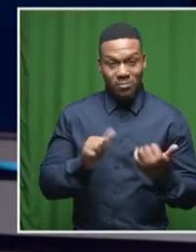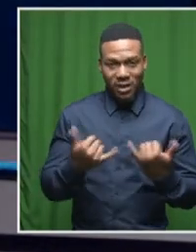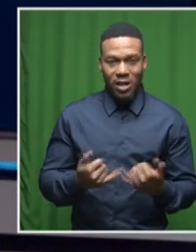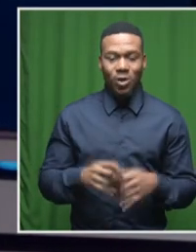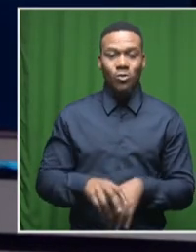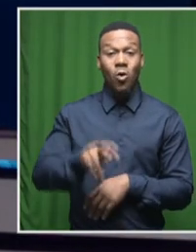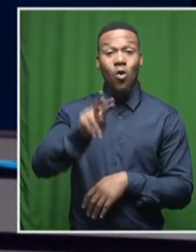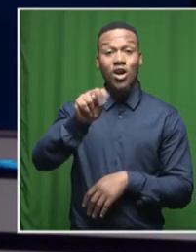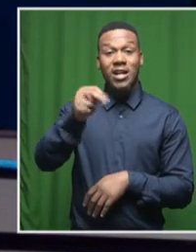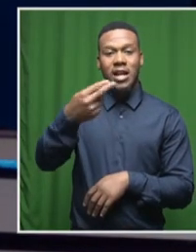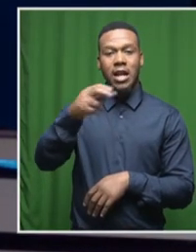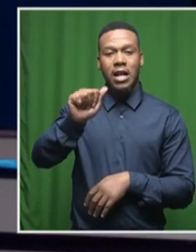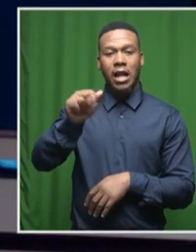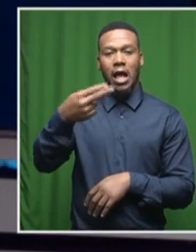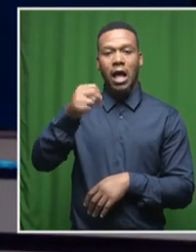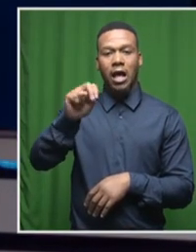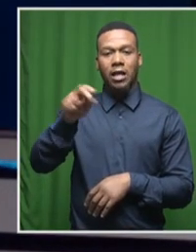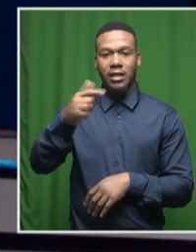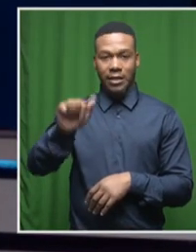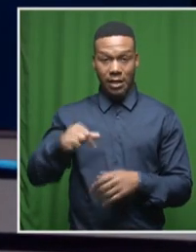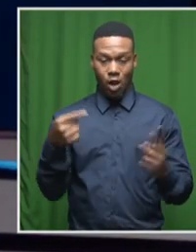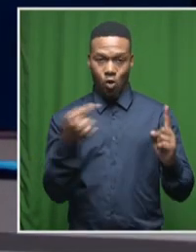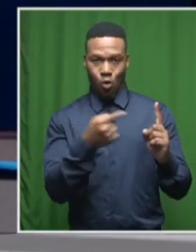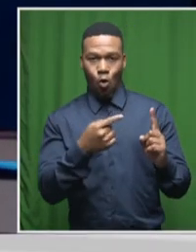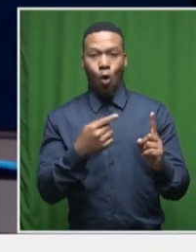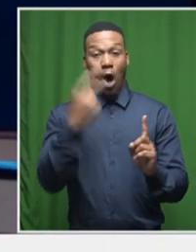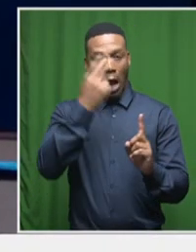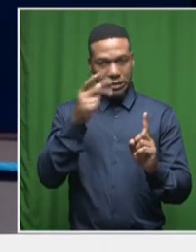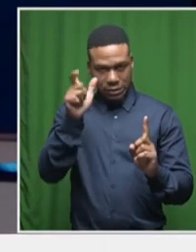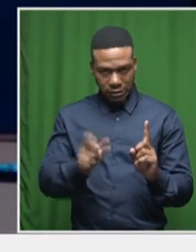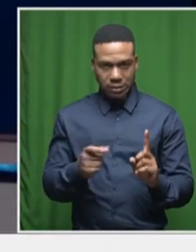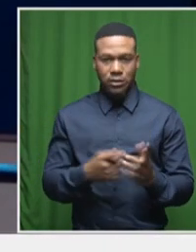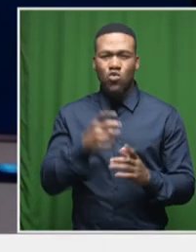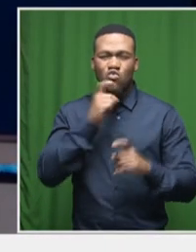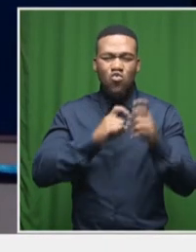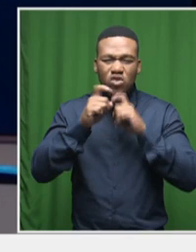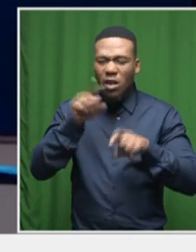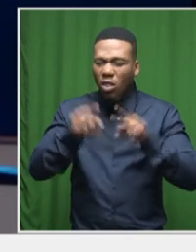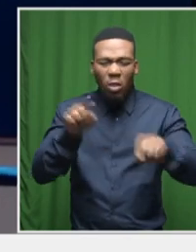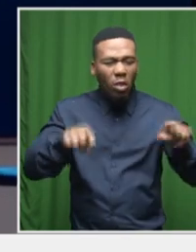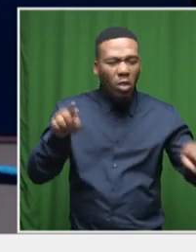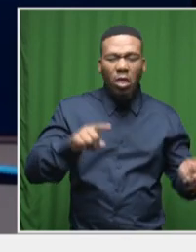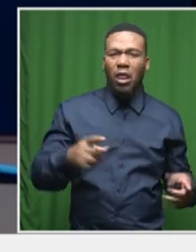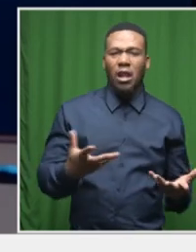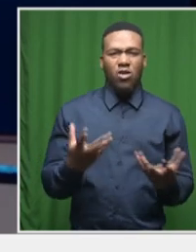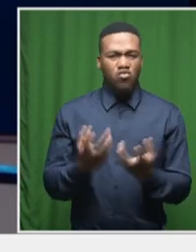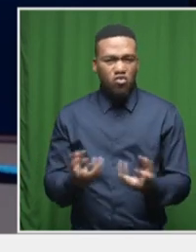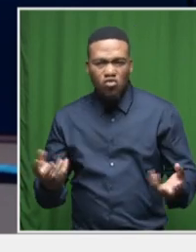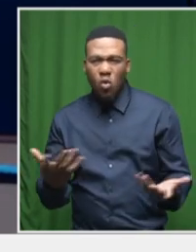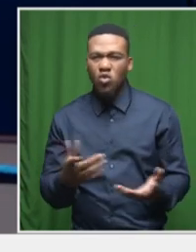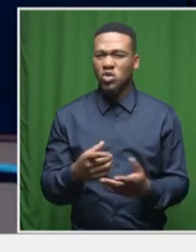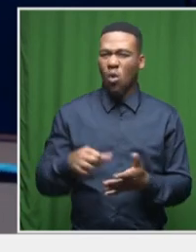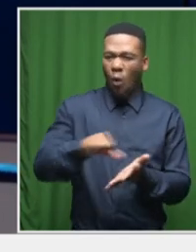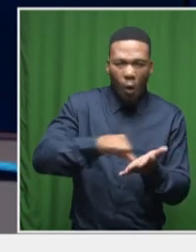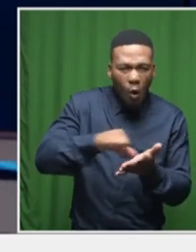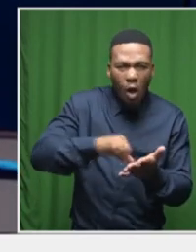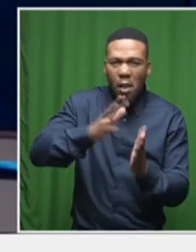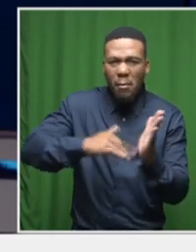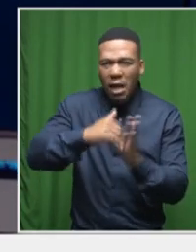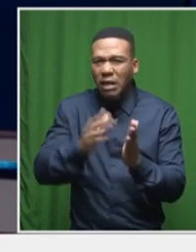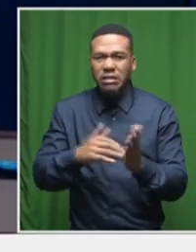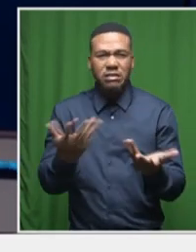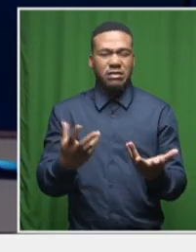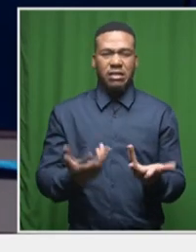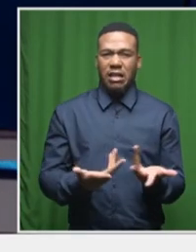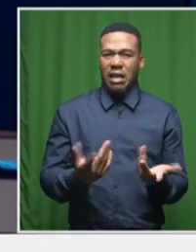Nhlanhla Benjamin Nsusha is a multi-talented artist who uses a variety of material ranging from oil paints, prints, ceramic